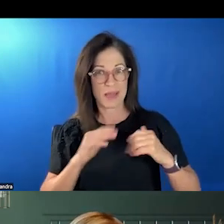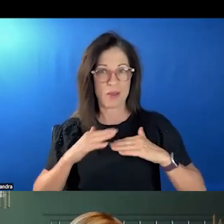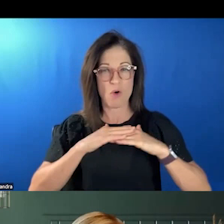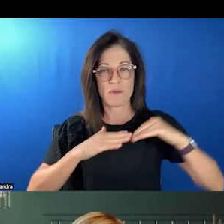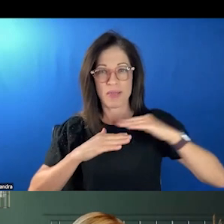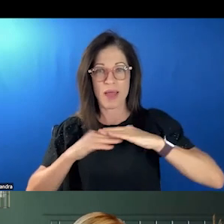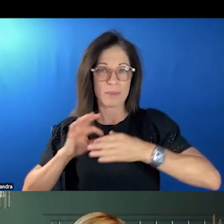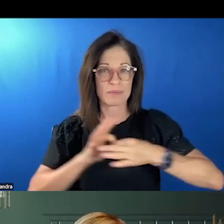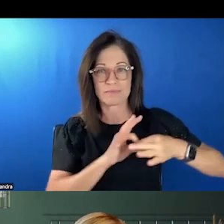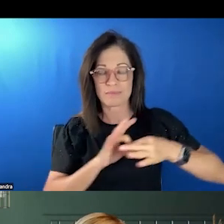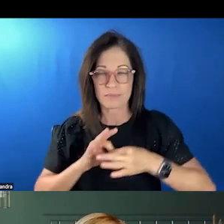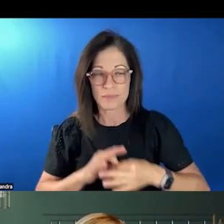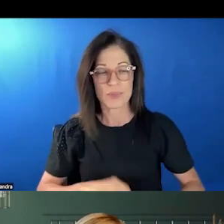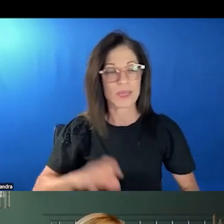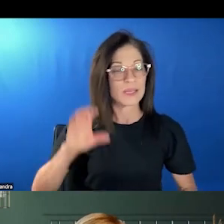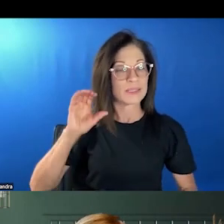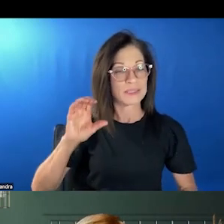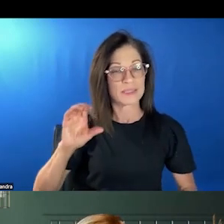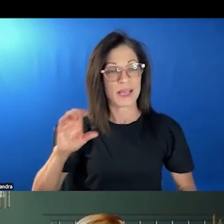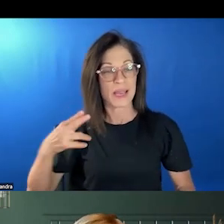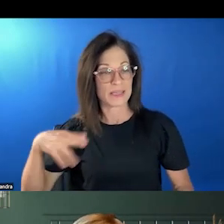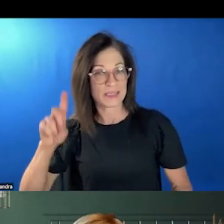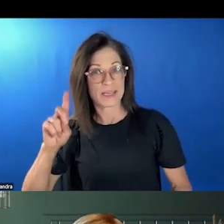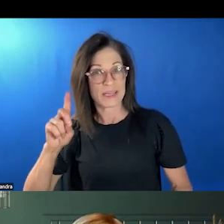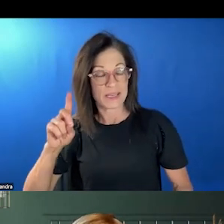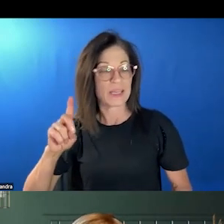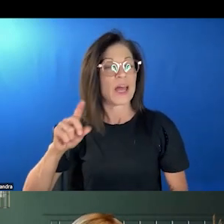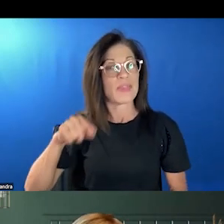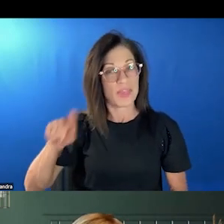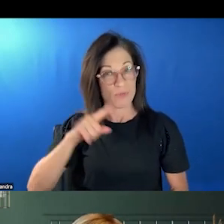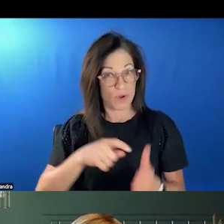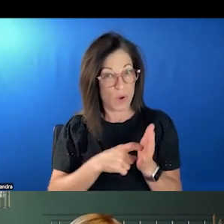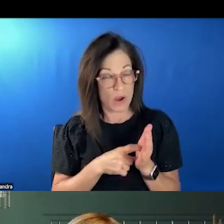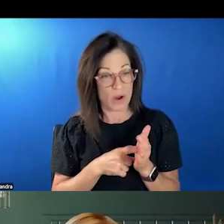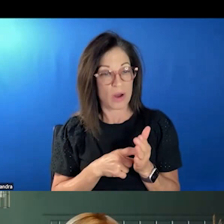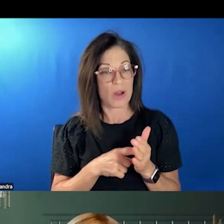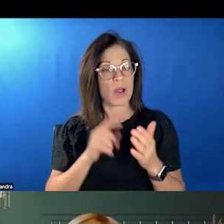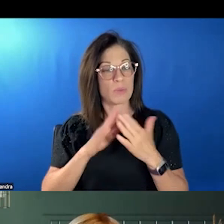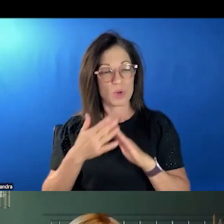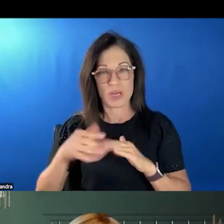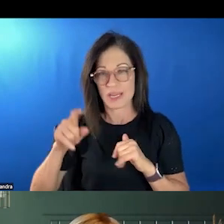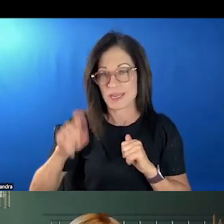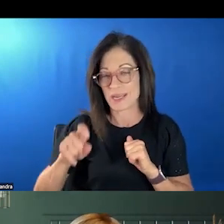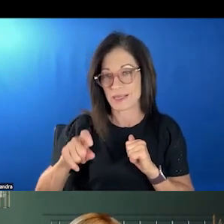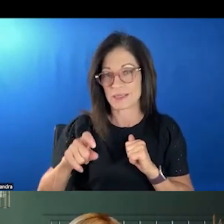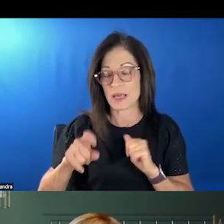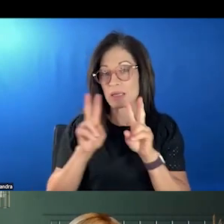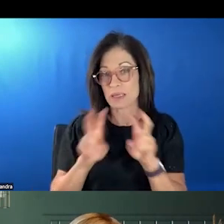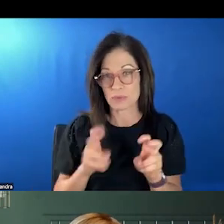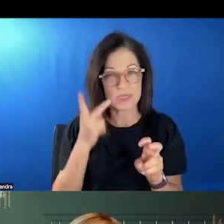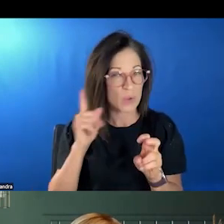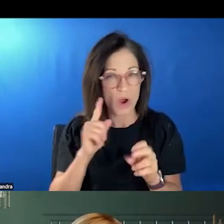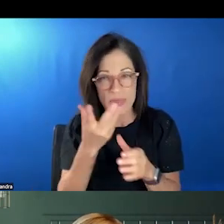CCDHCs require a community needs assessment of what gaps exist.